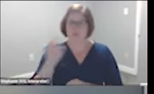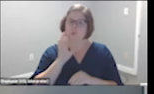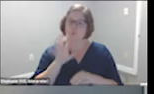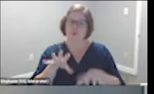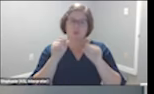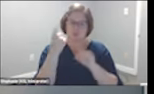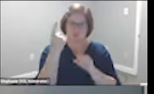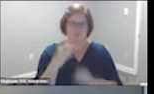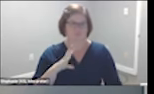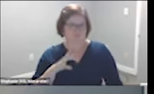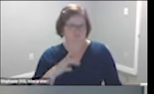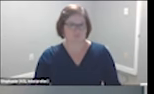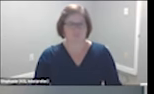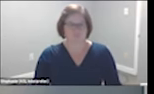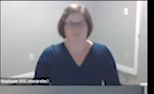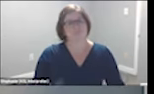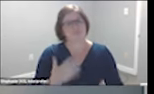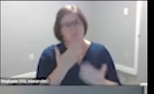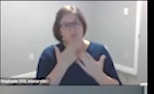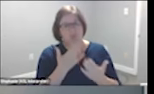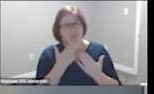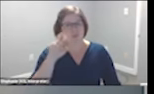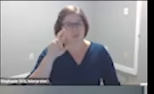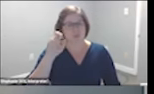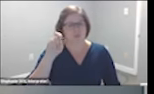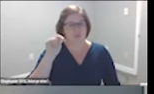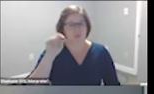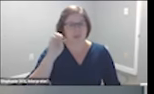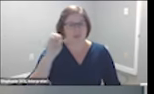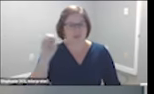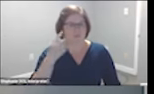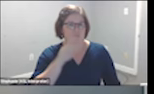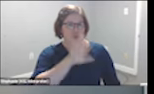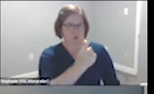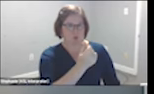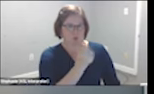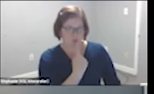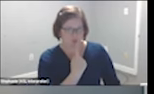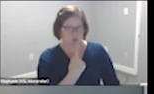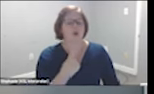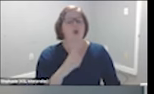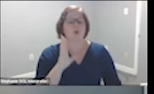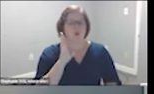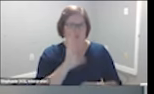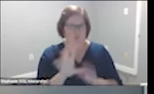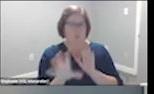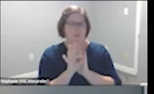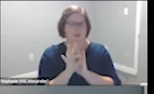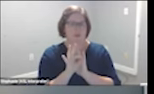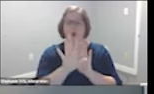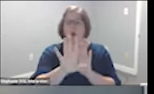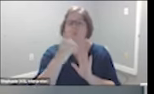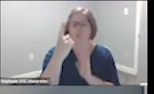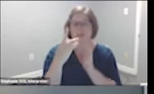going to share that. Thank you so much, Renee, for your question. We'll go ahead and take one more here. A quick technical